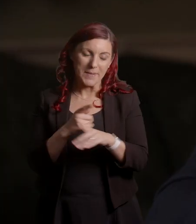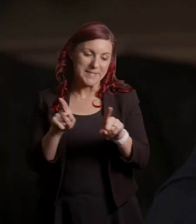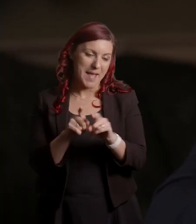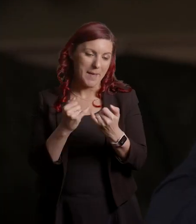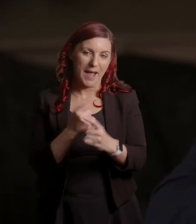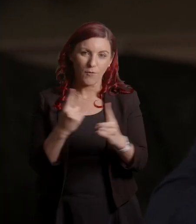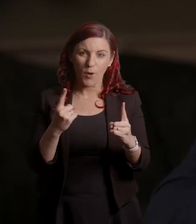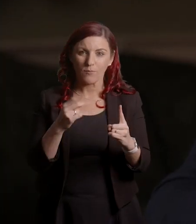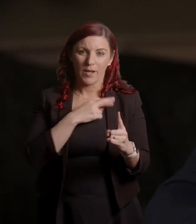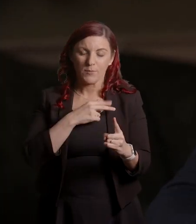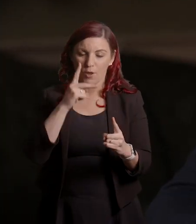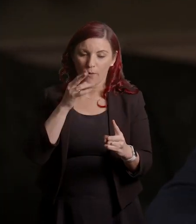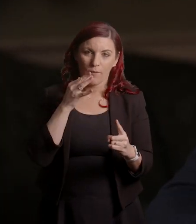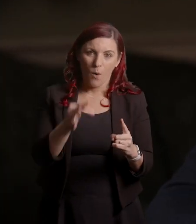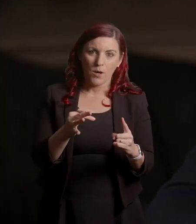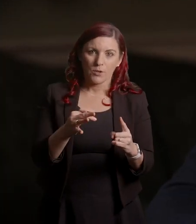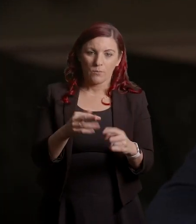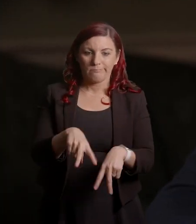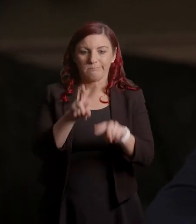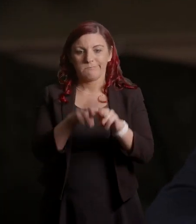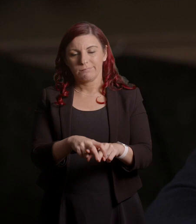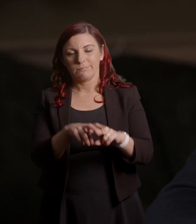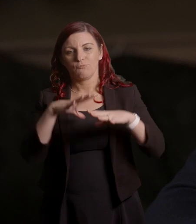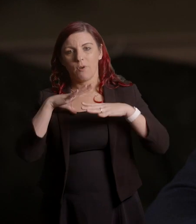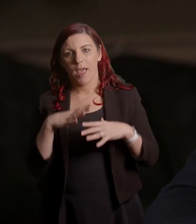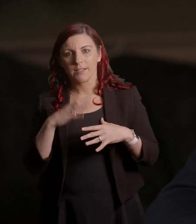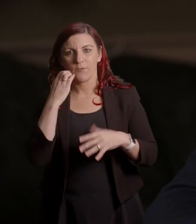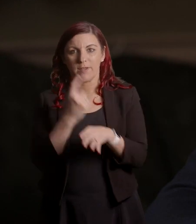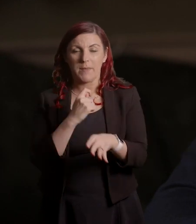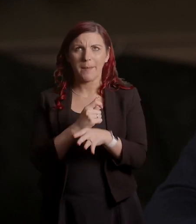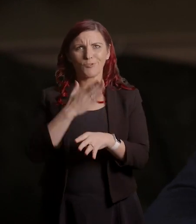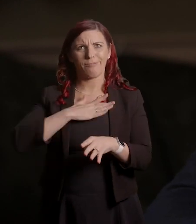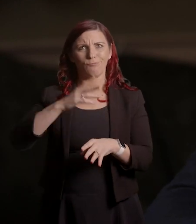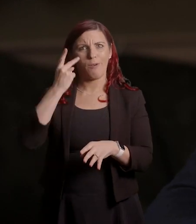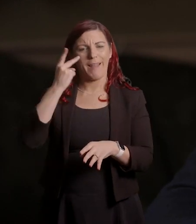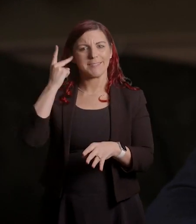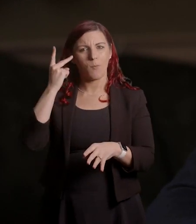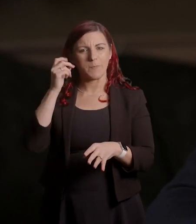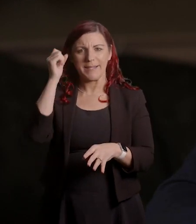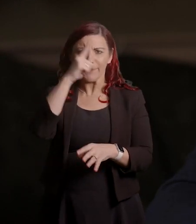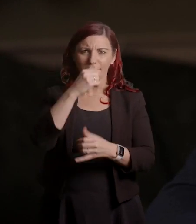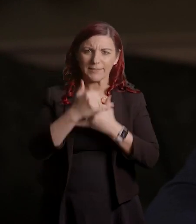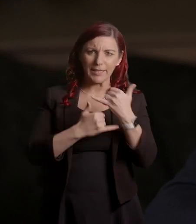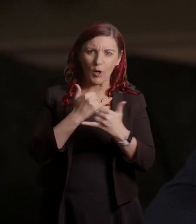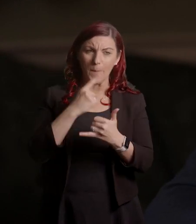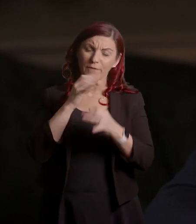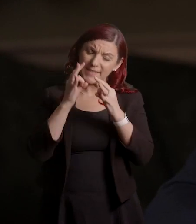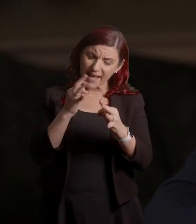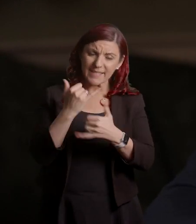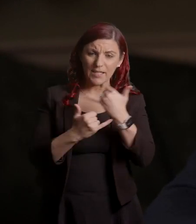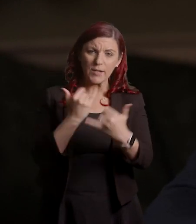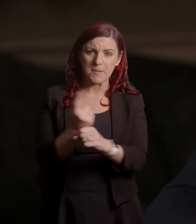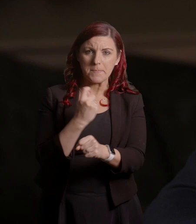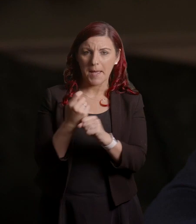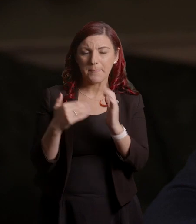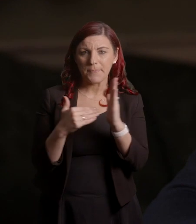like everyone, I genuinely am looking forward to putting the feet up over the Christmas and taking stock on what's been a difficult but obviously a